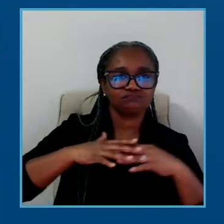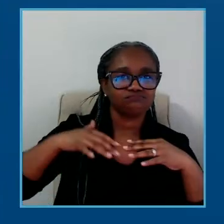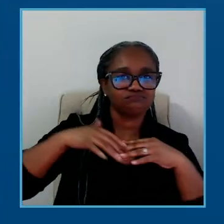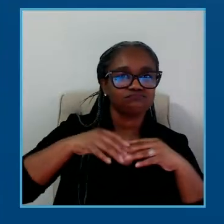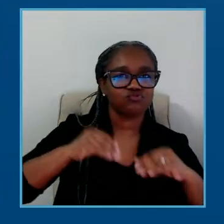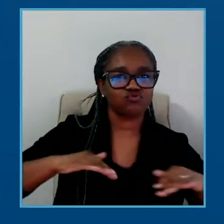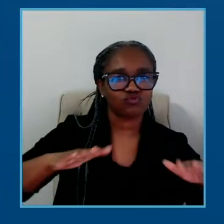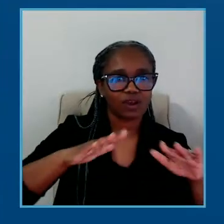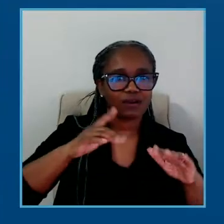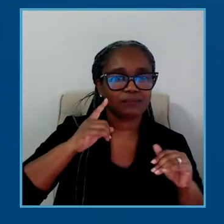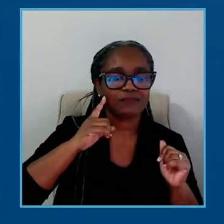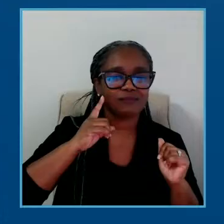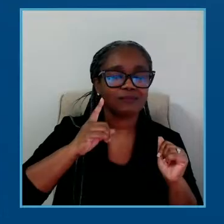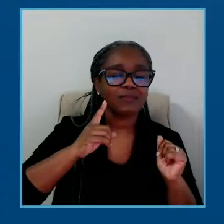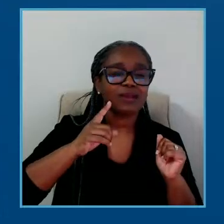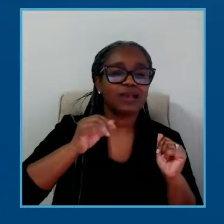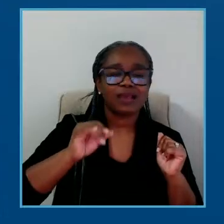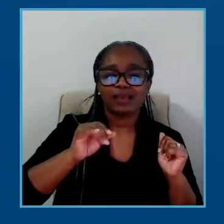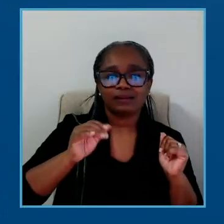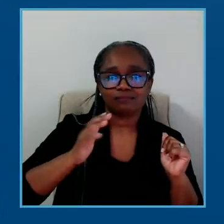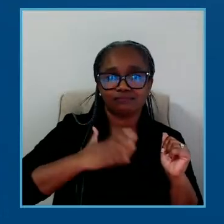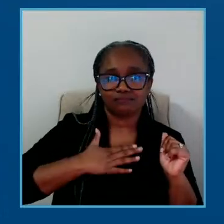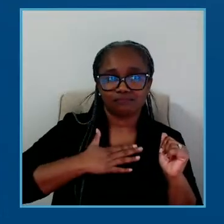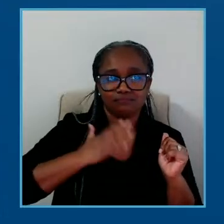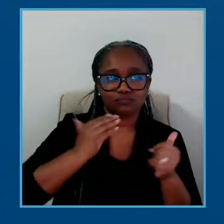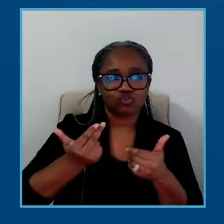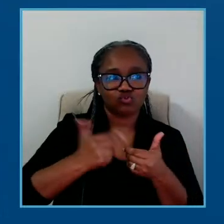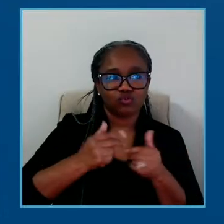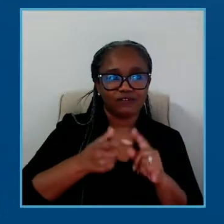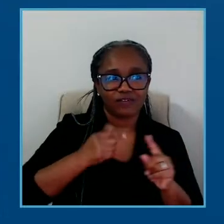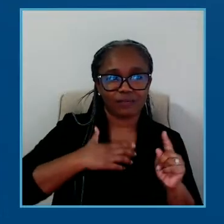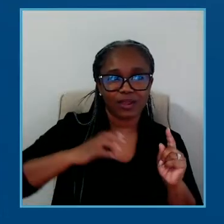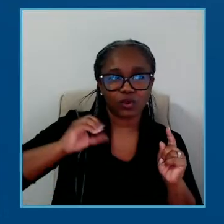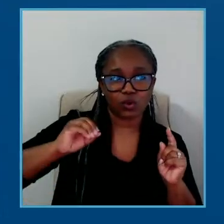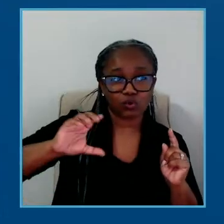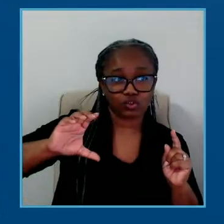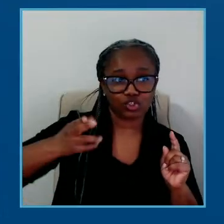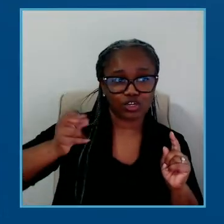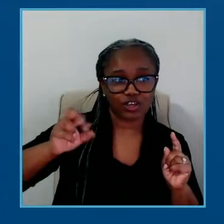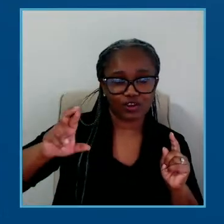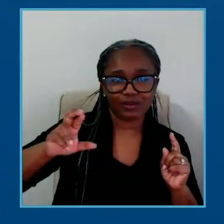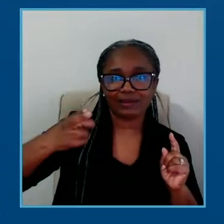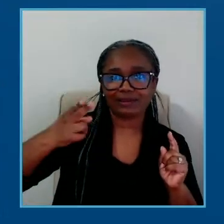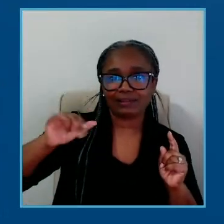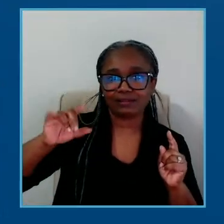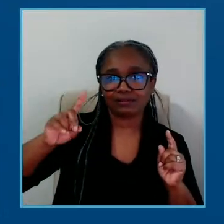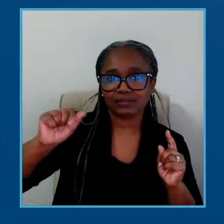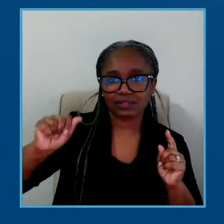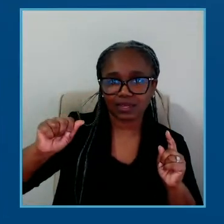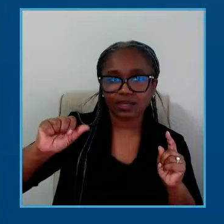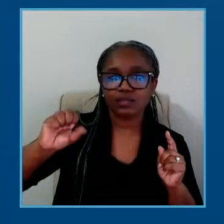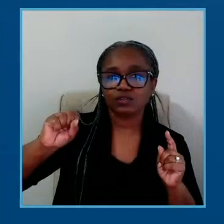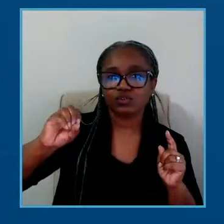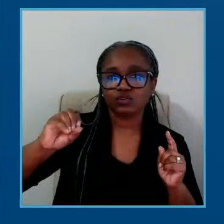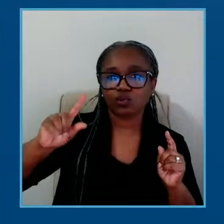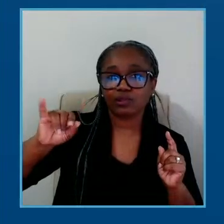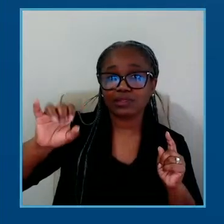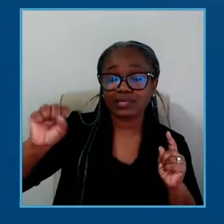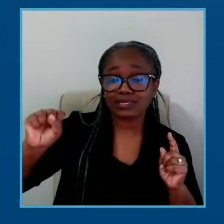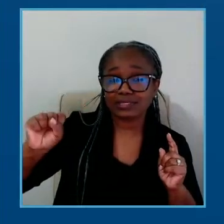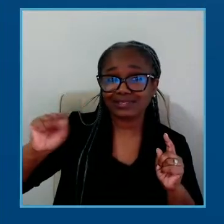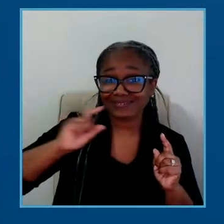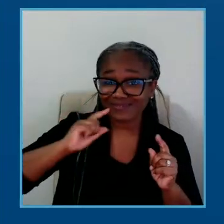my co-chair, Supervisor Hilda Solis. Supervisor? Yes, thank you, Ryan. I'm here in beautiful